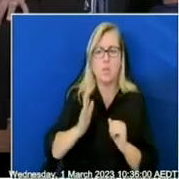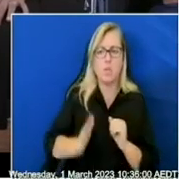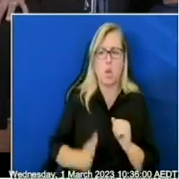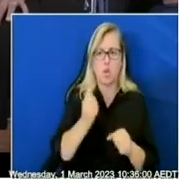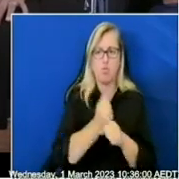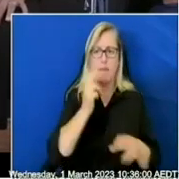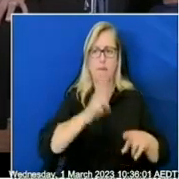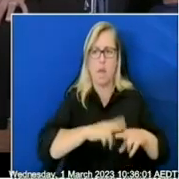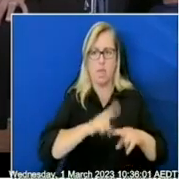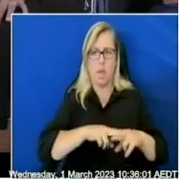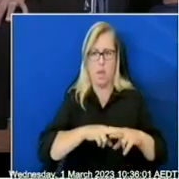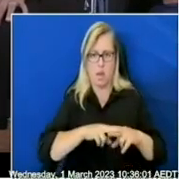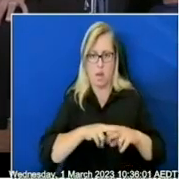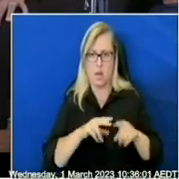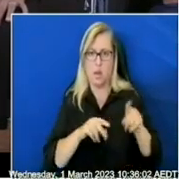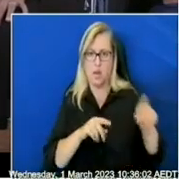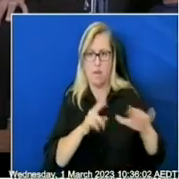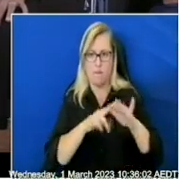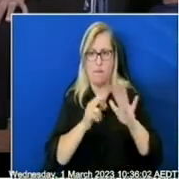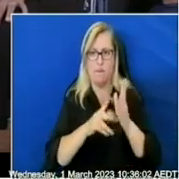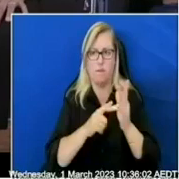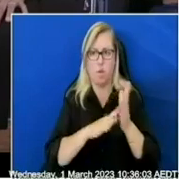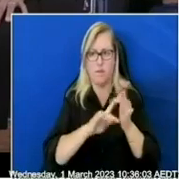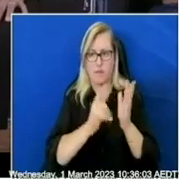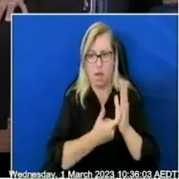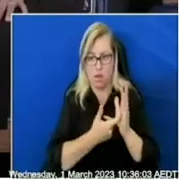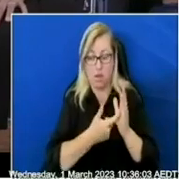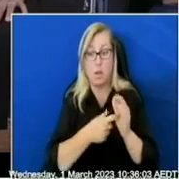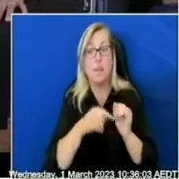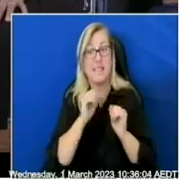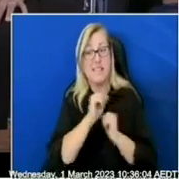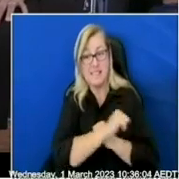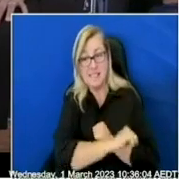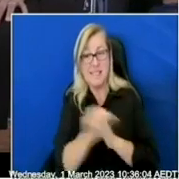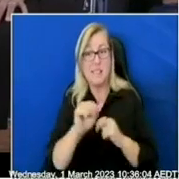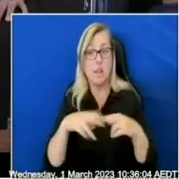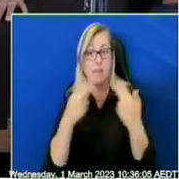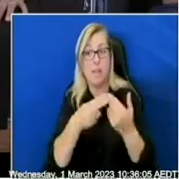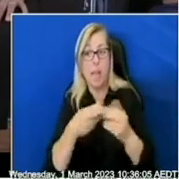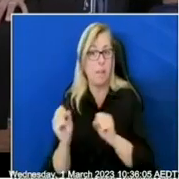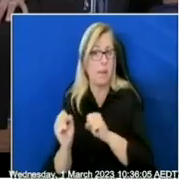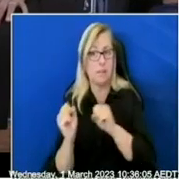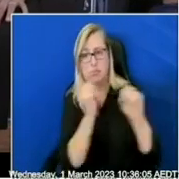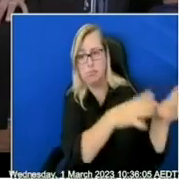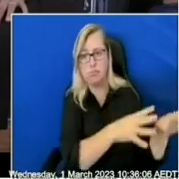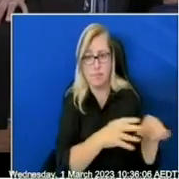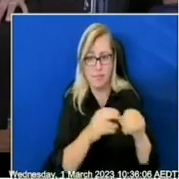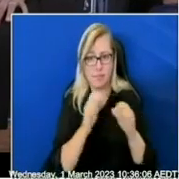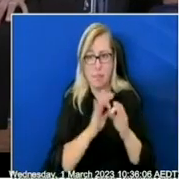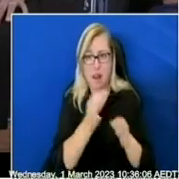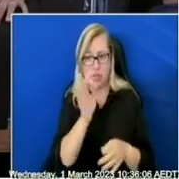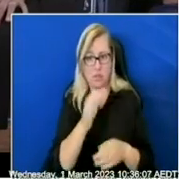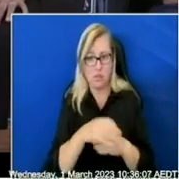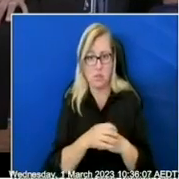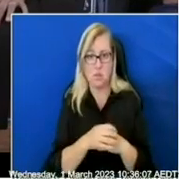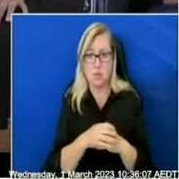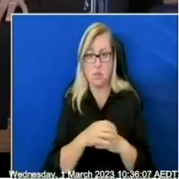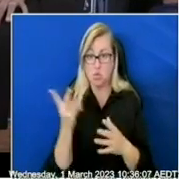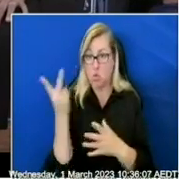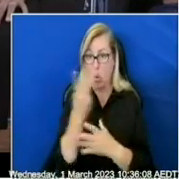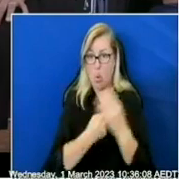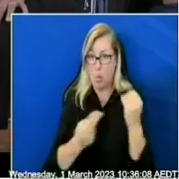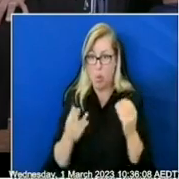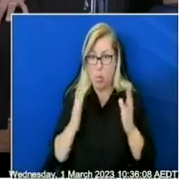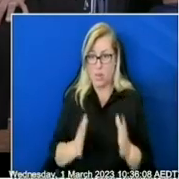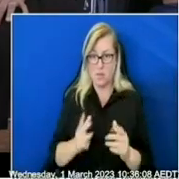Were taken, So both sides of our family, you know. So all the cousins, so... So you'd be happy to see